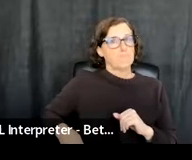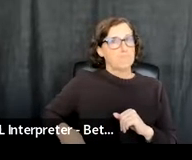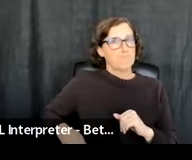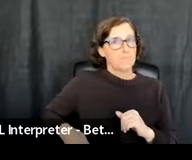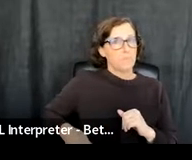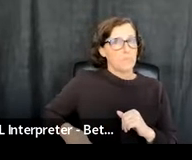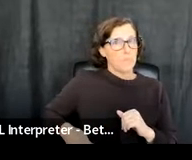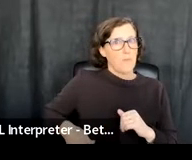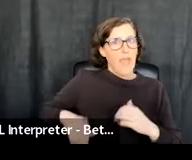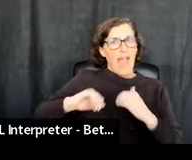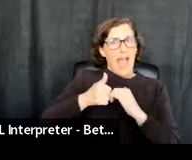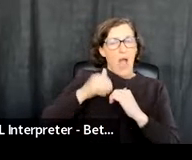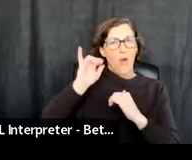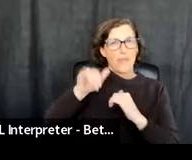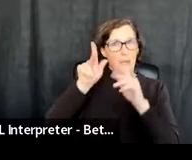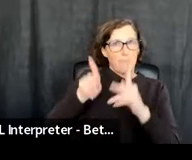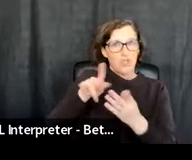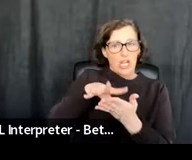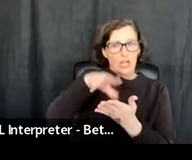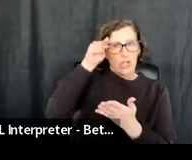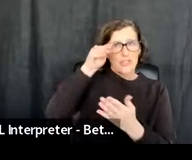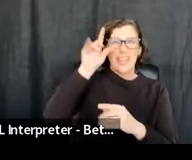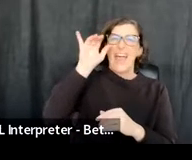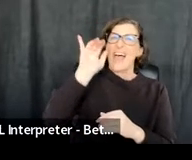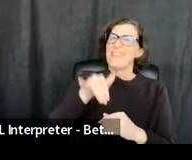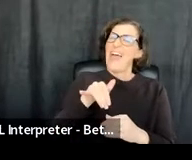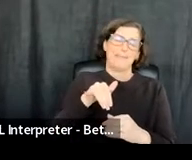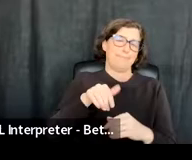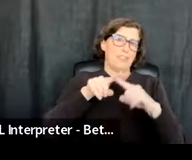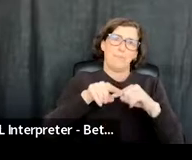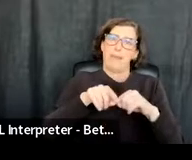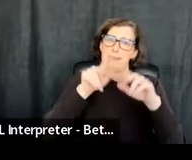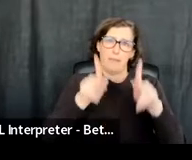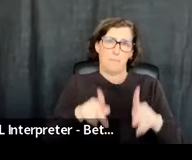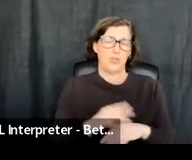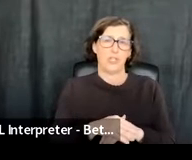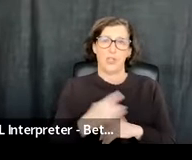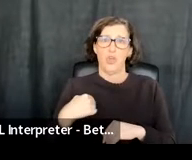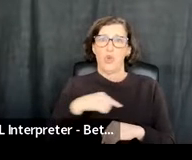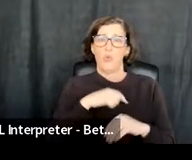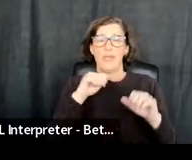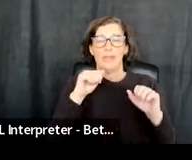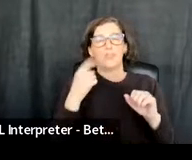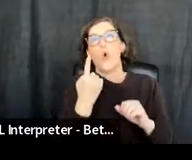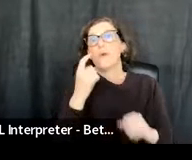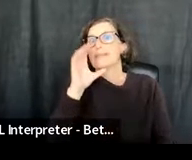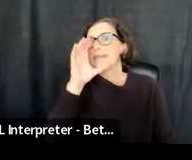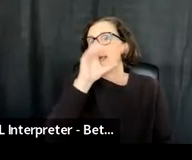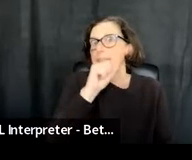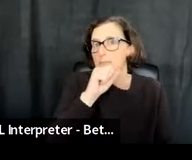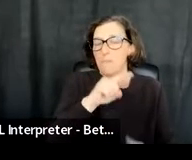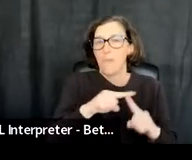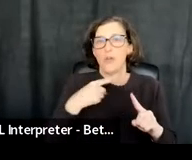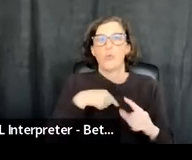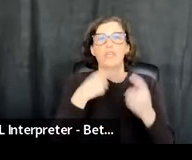and this is very individual. We get a sense of this is always an estimate. We kind of